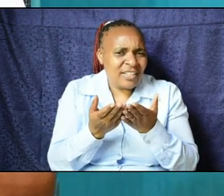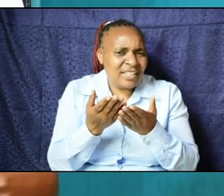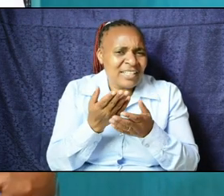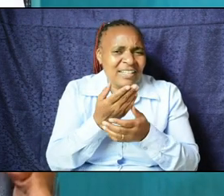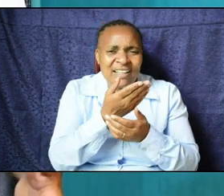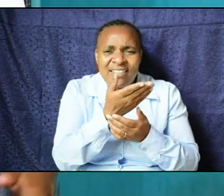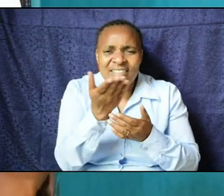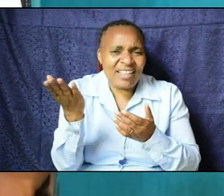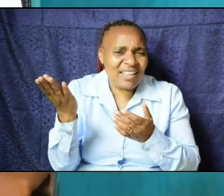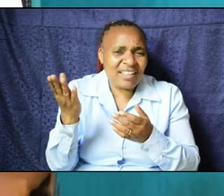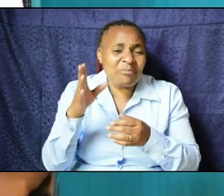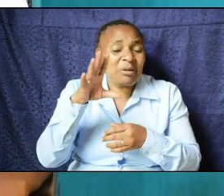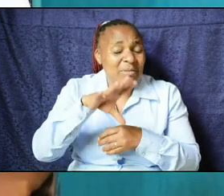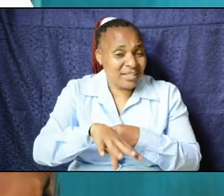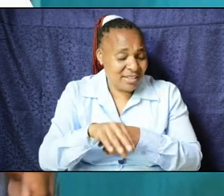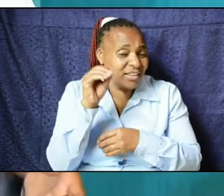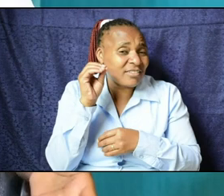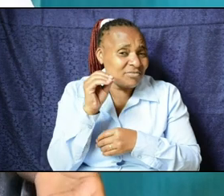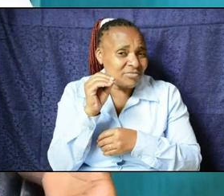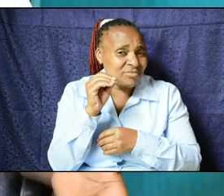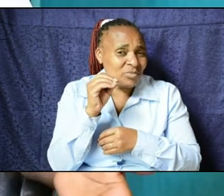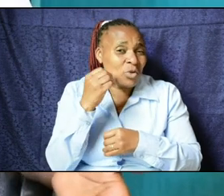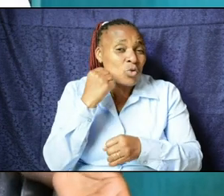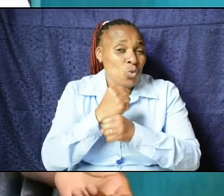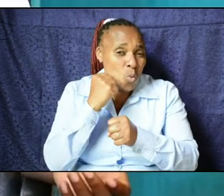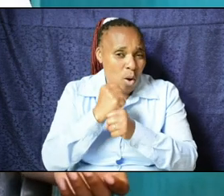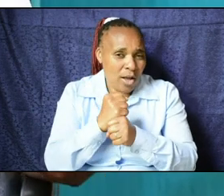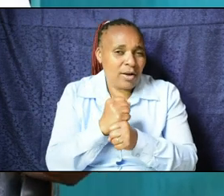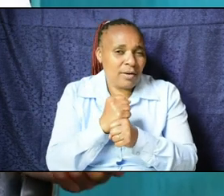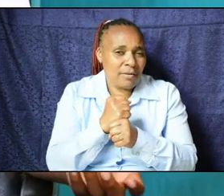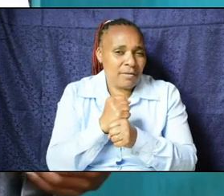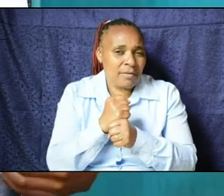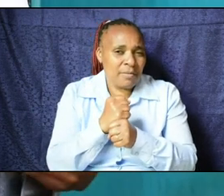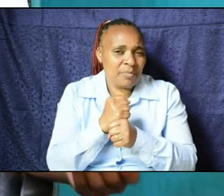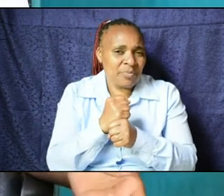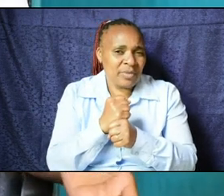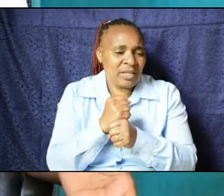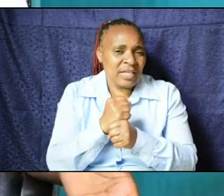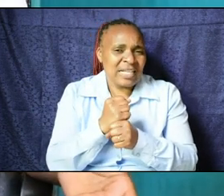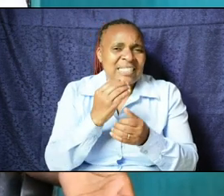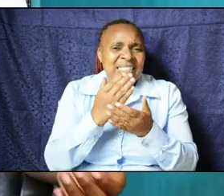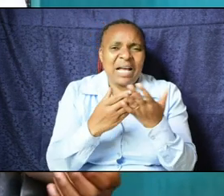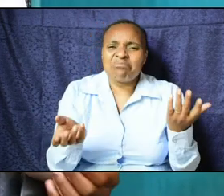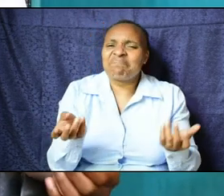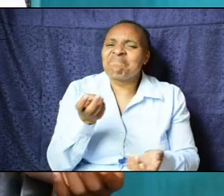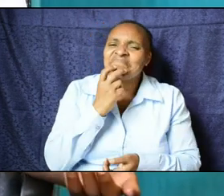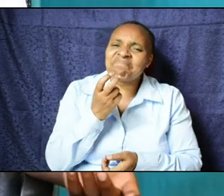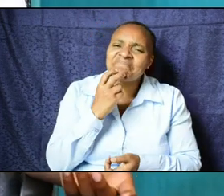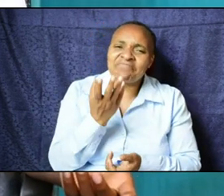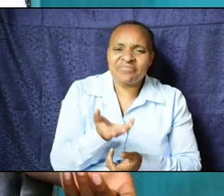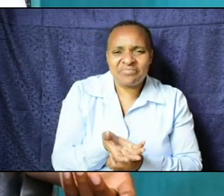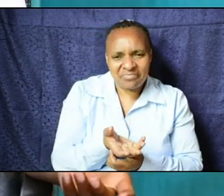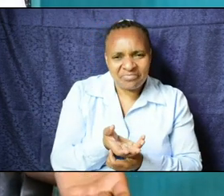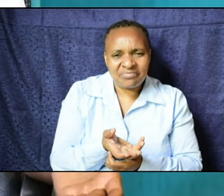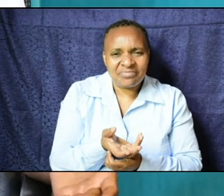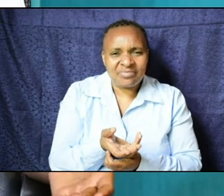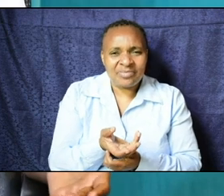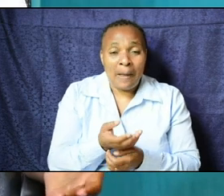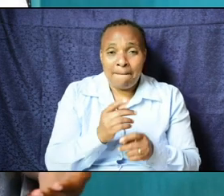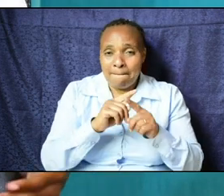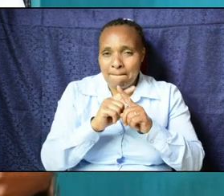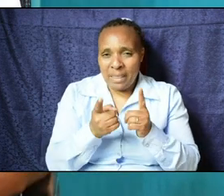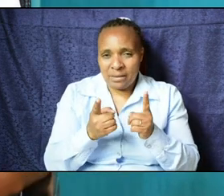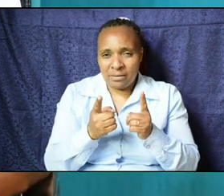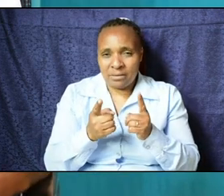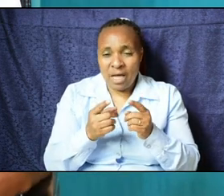they may take it into act, but for some, they'd laugh. Yes, definitely. Yeah, but